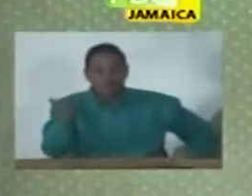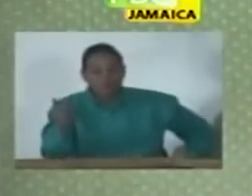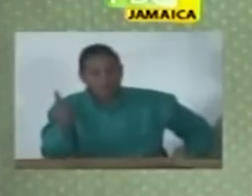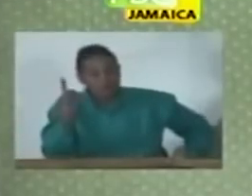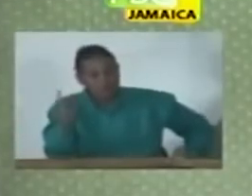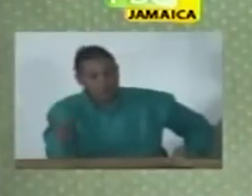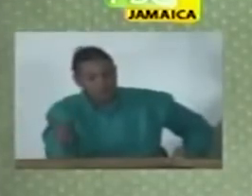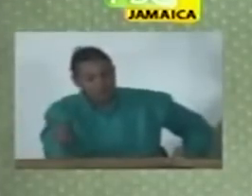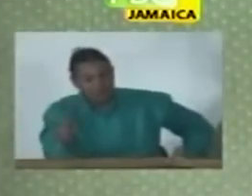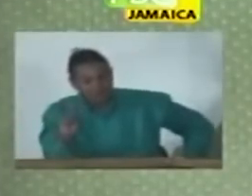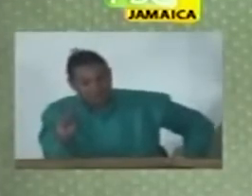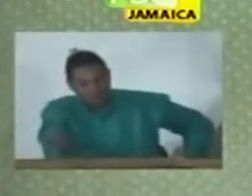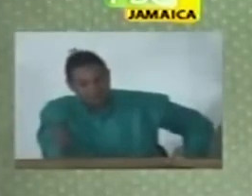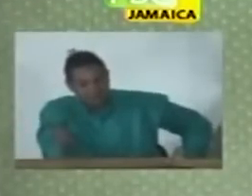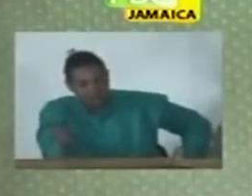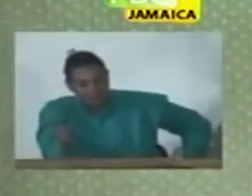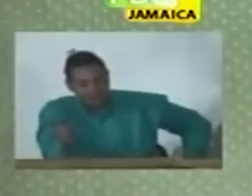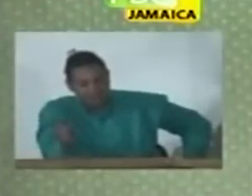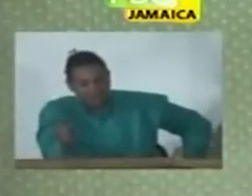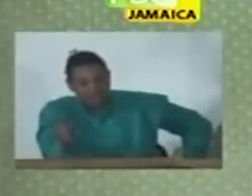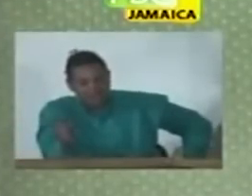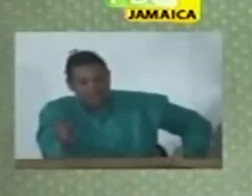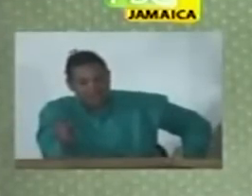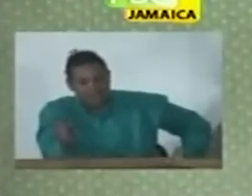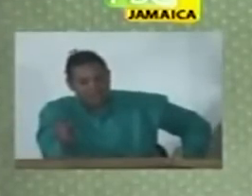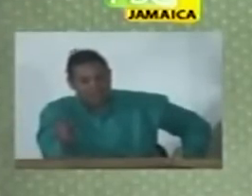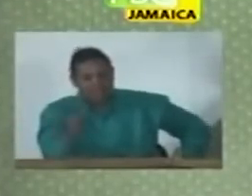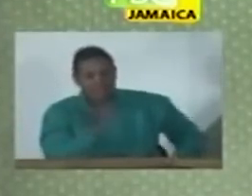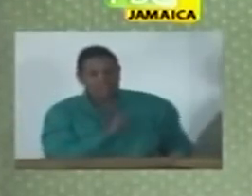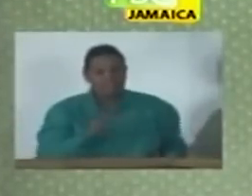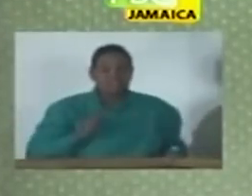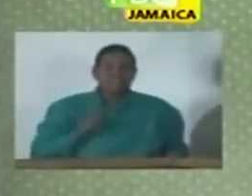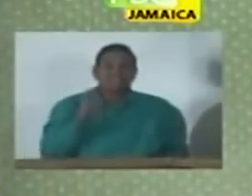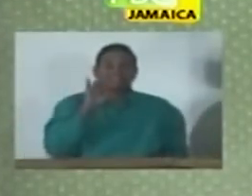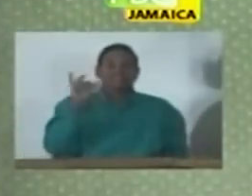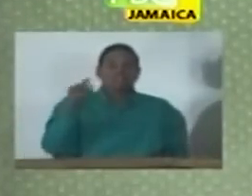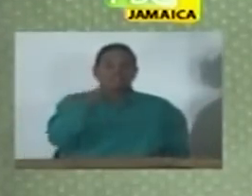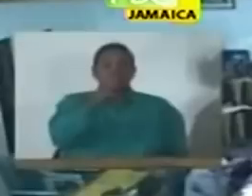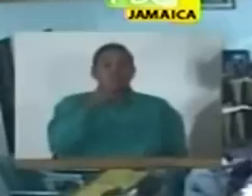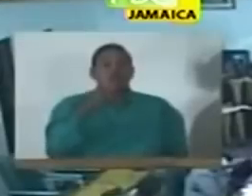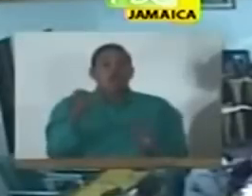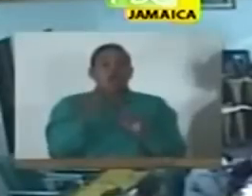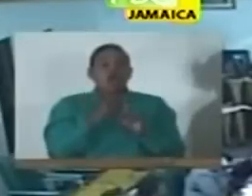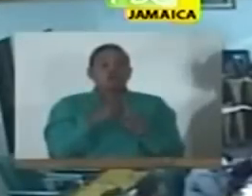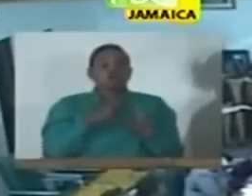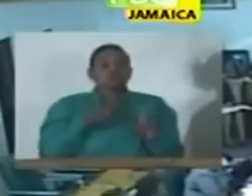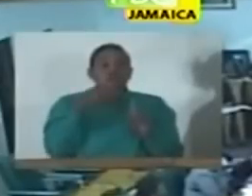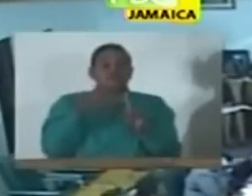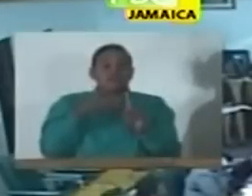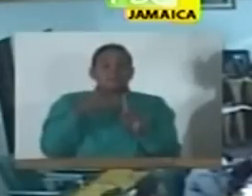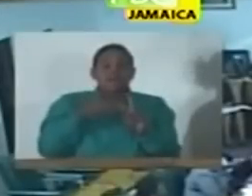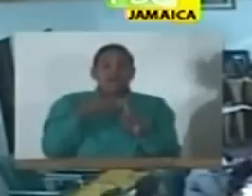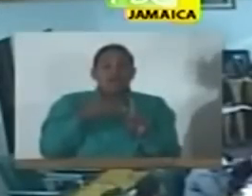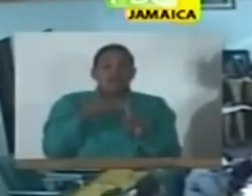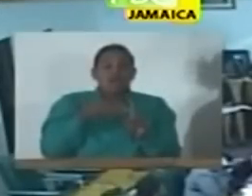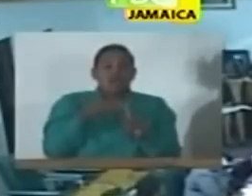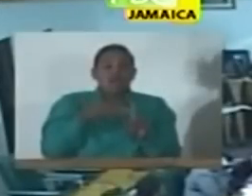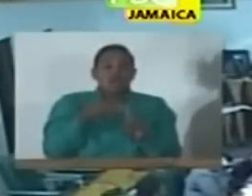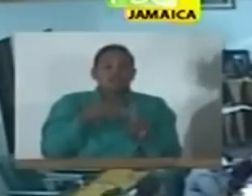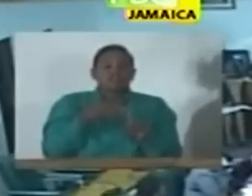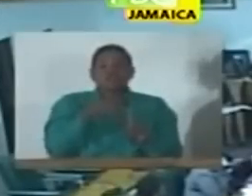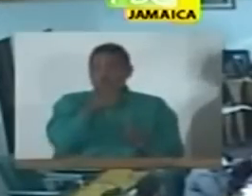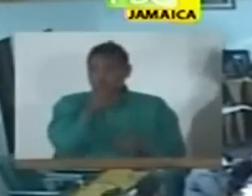minute. Senator Skeffrey, you have accused me of bias. Are